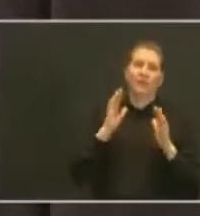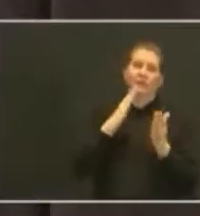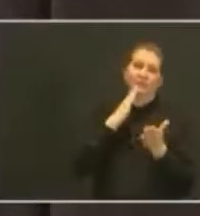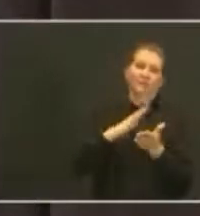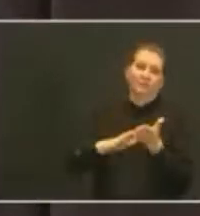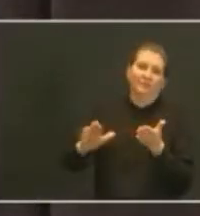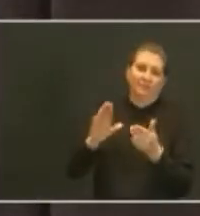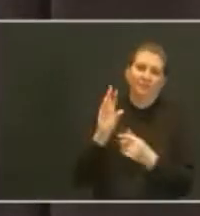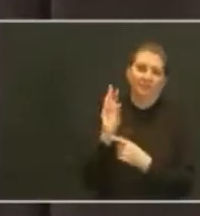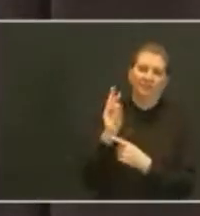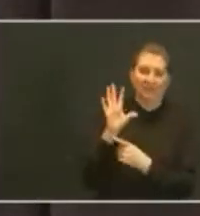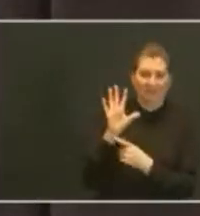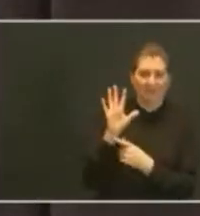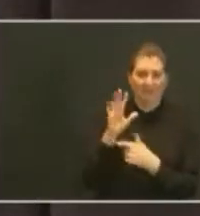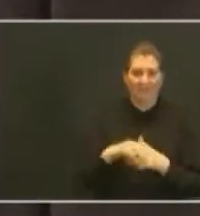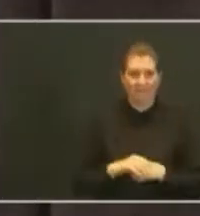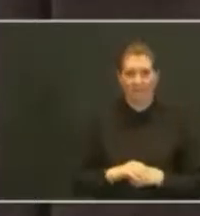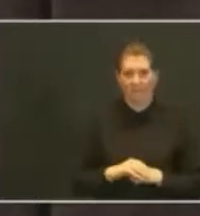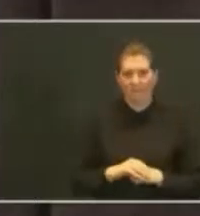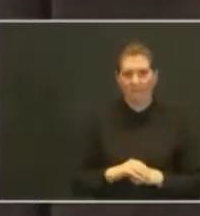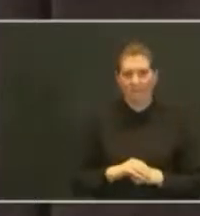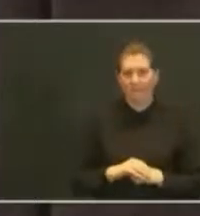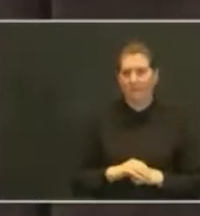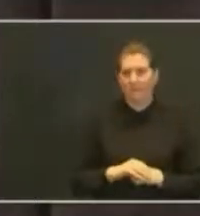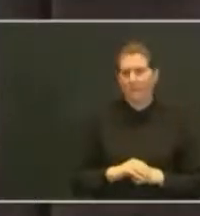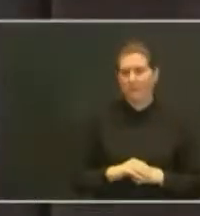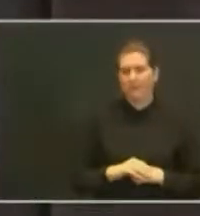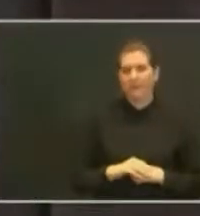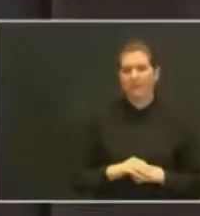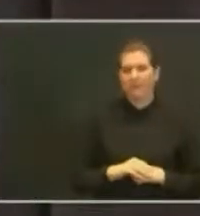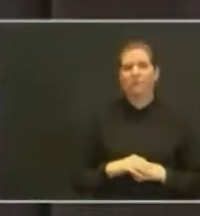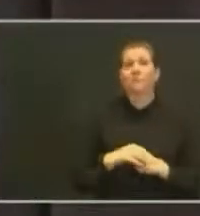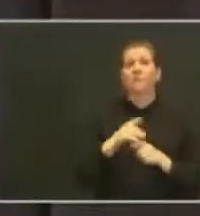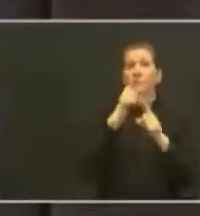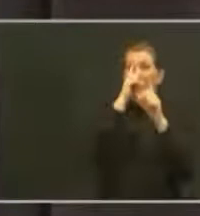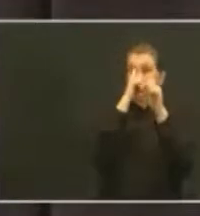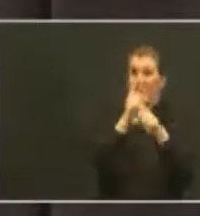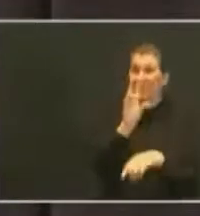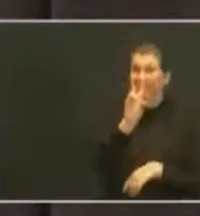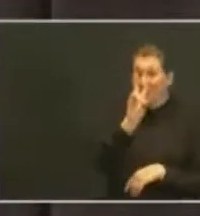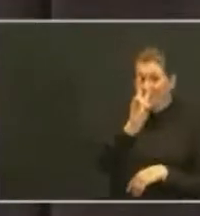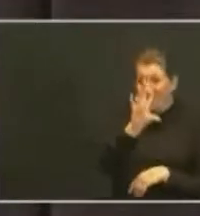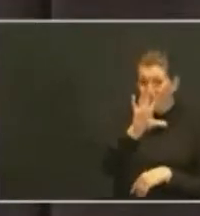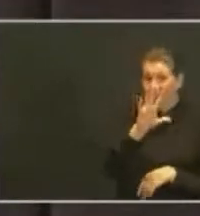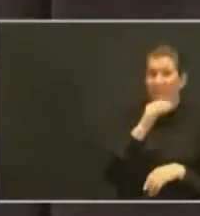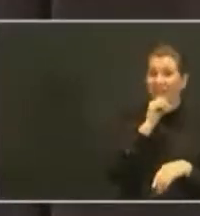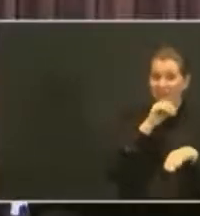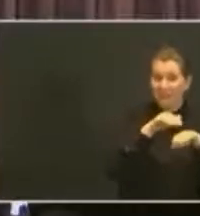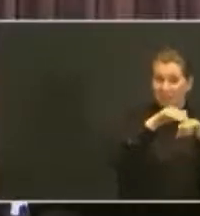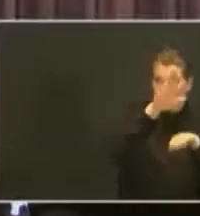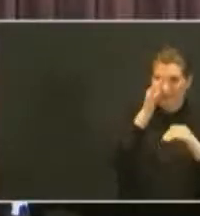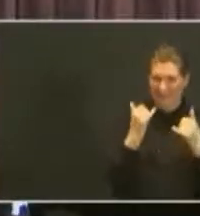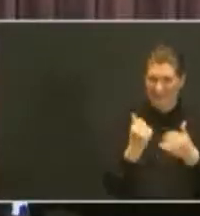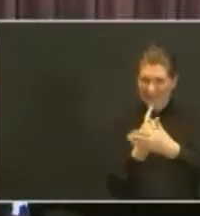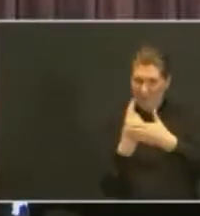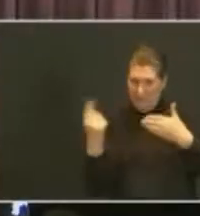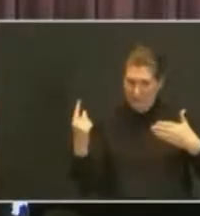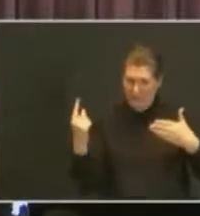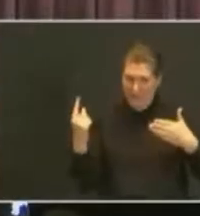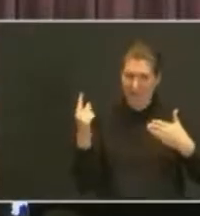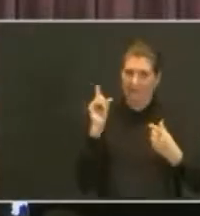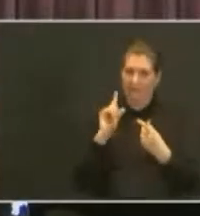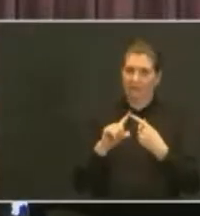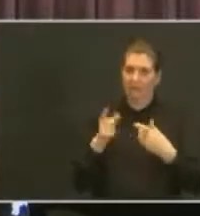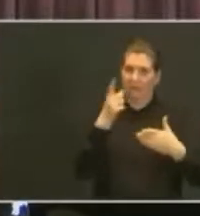primary flow throughput. We want our 75 and older to be able to get vaccinated between now and Monday. When will